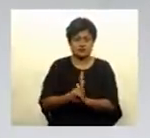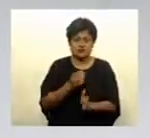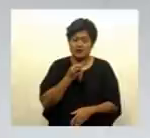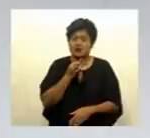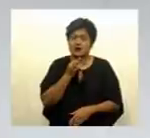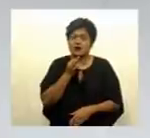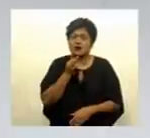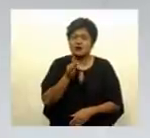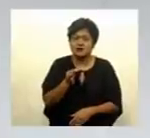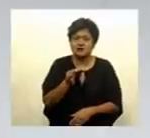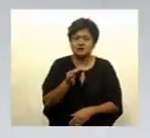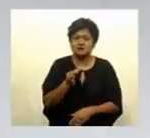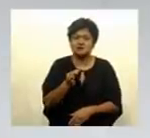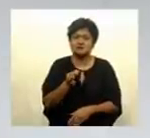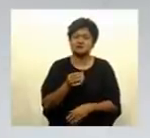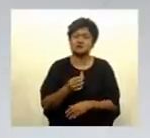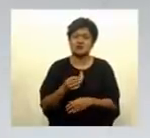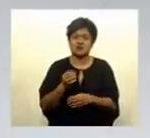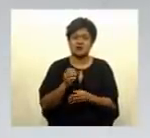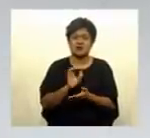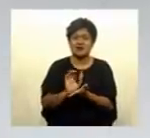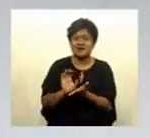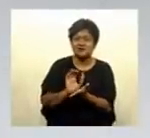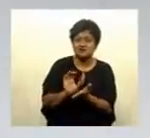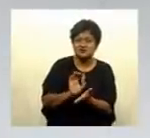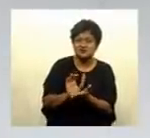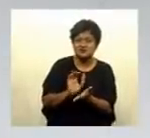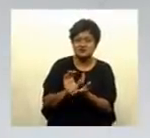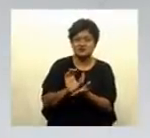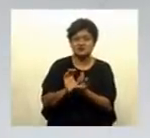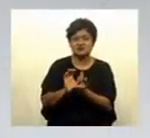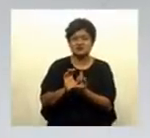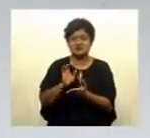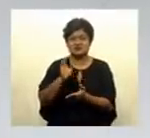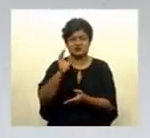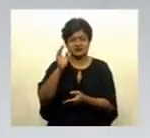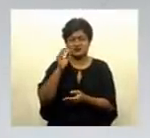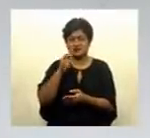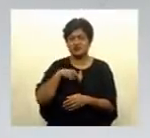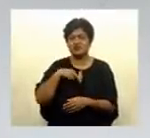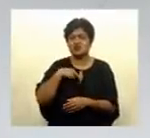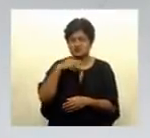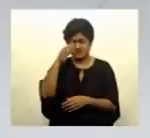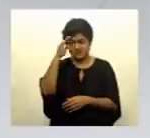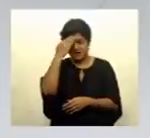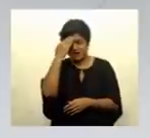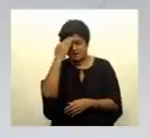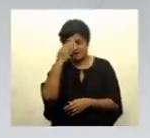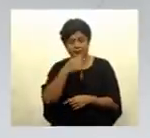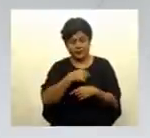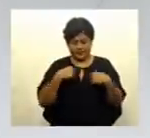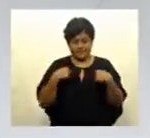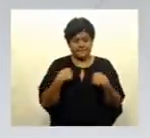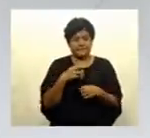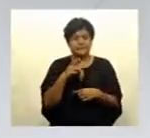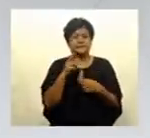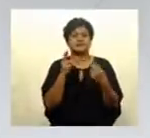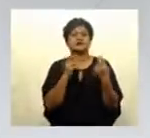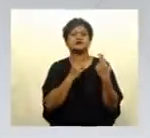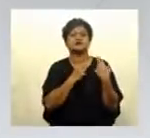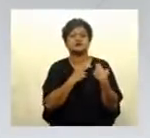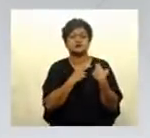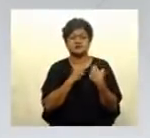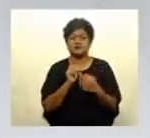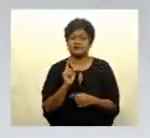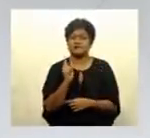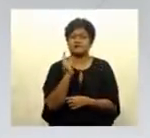the advisory councillors, the religious heads, the cultural organization, it is our responsibility to be the first point